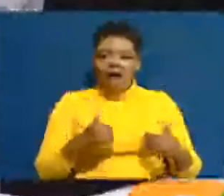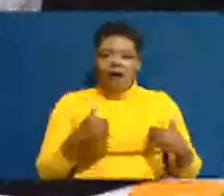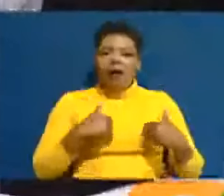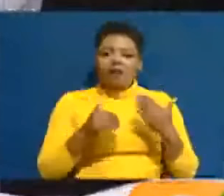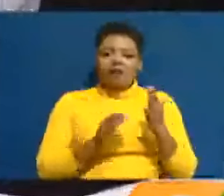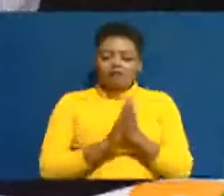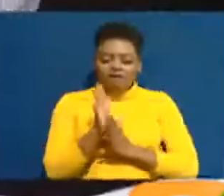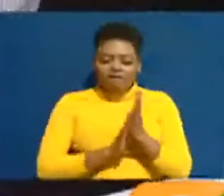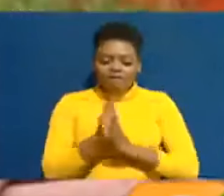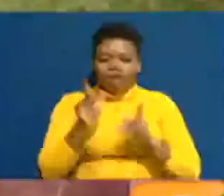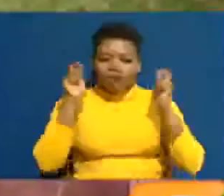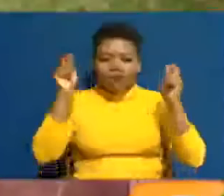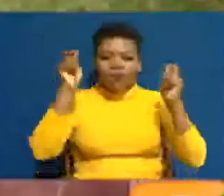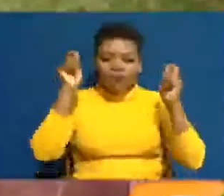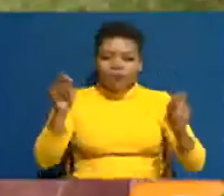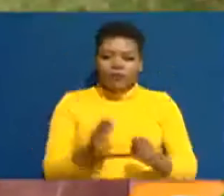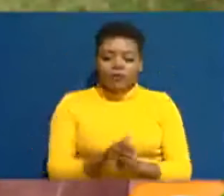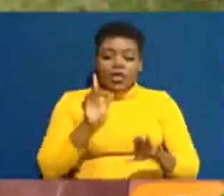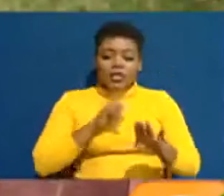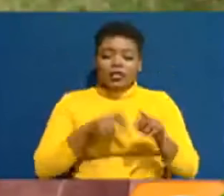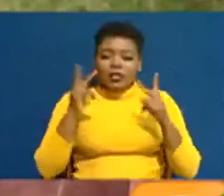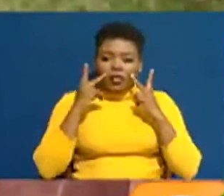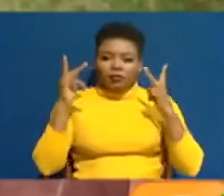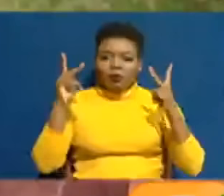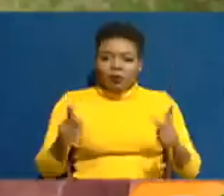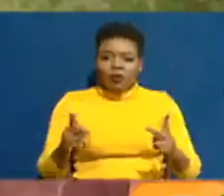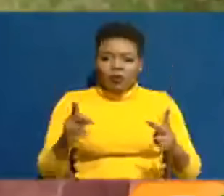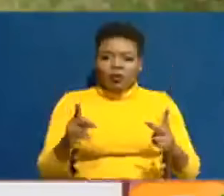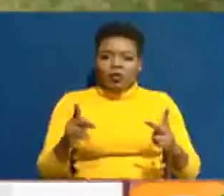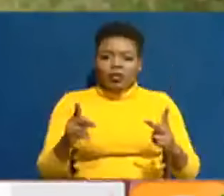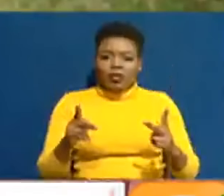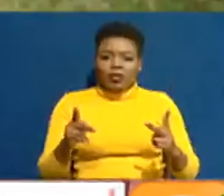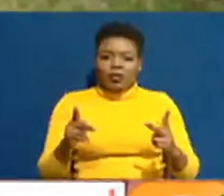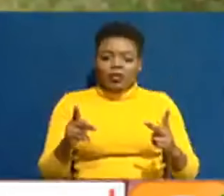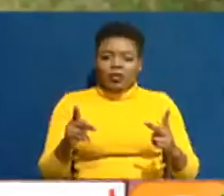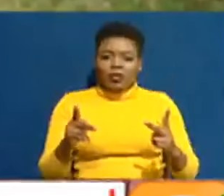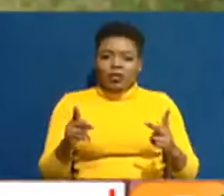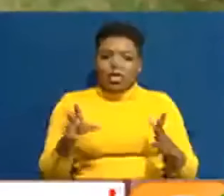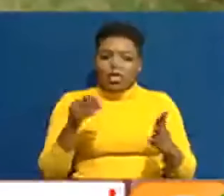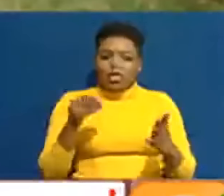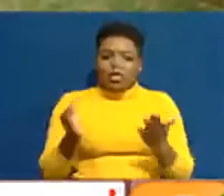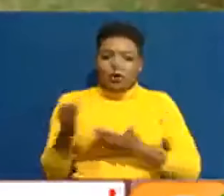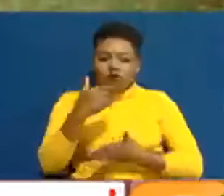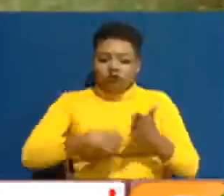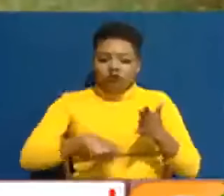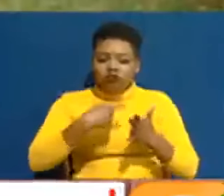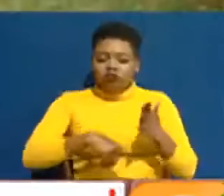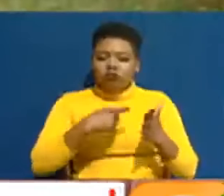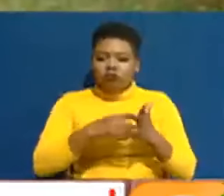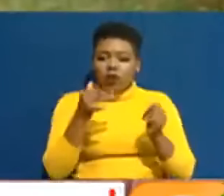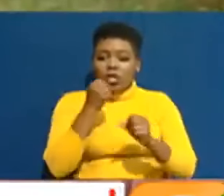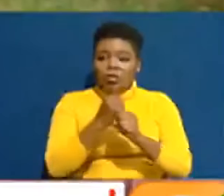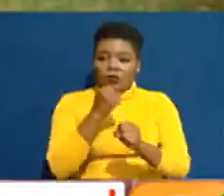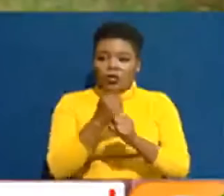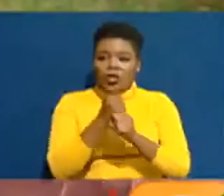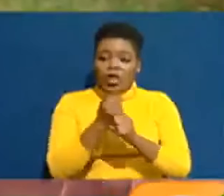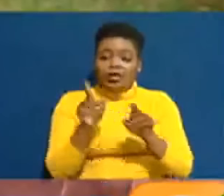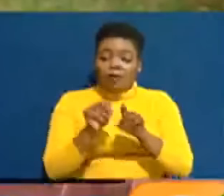unfeeling government. When we see some sort of expenditures that the political elite are doing, and then we see